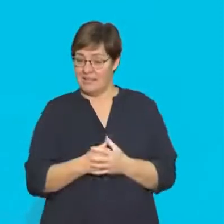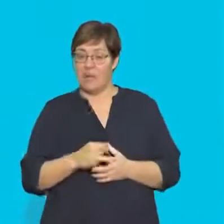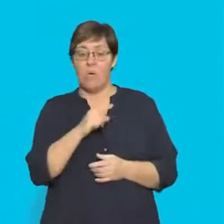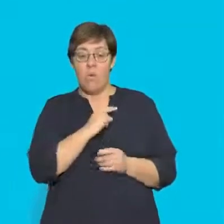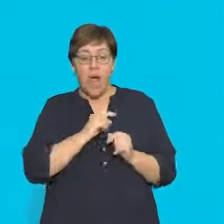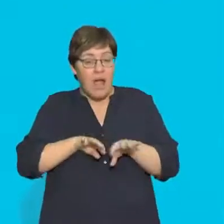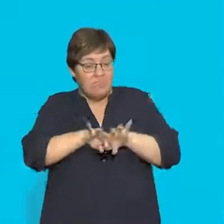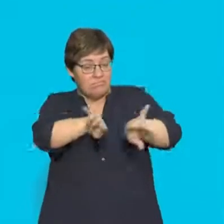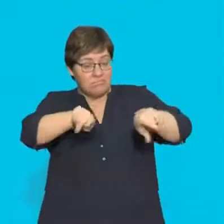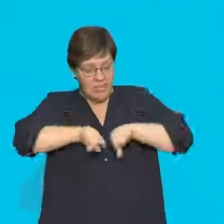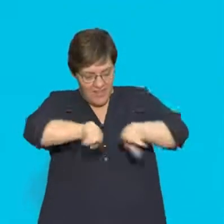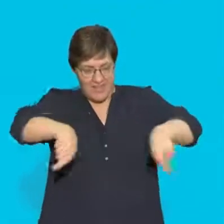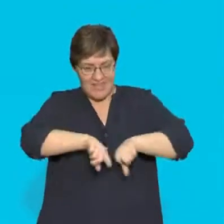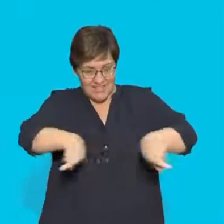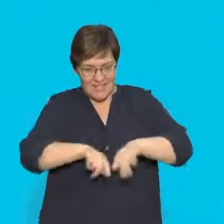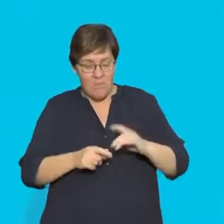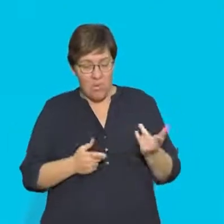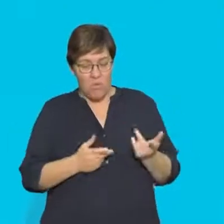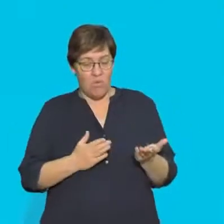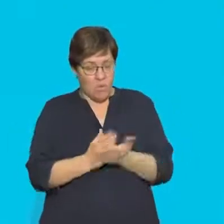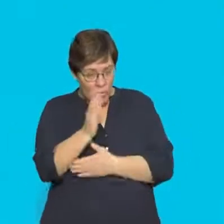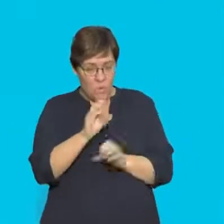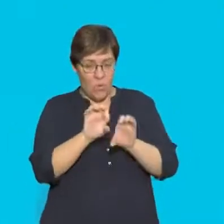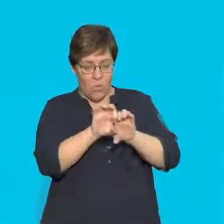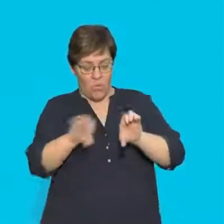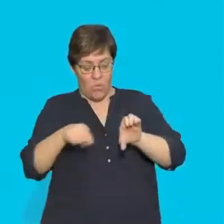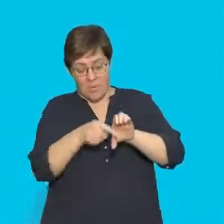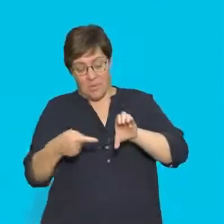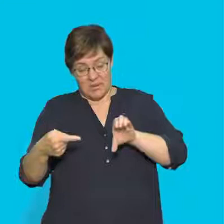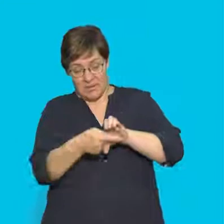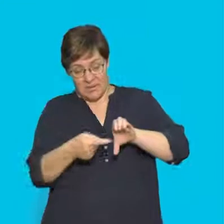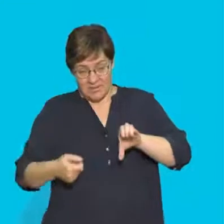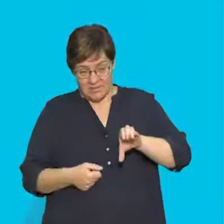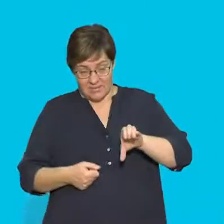lines passing through the middle of the coil. And we want that to